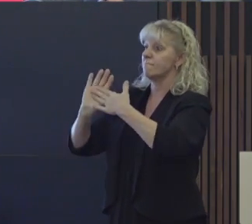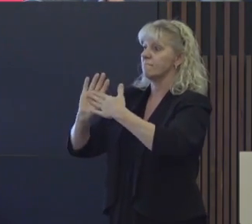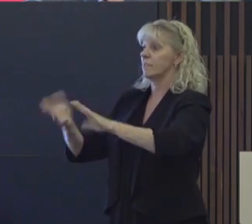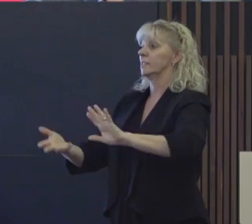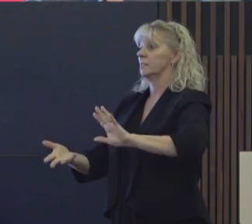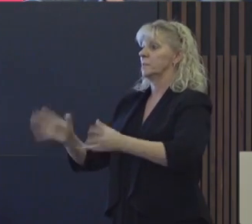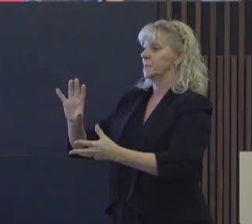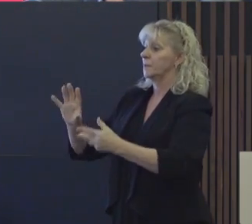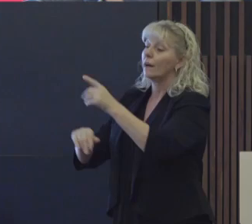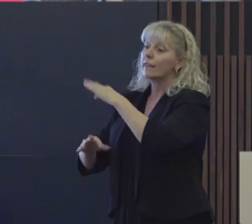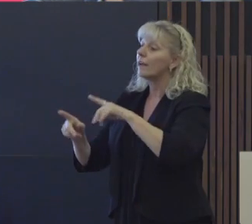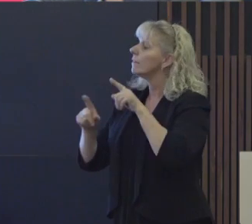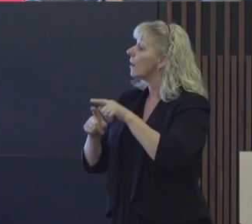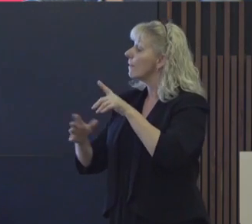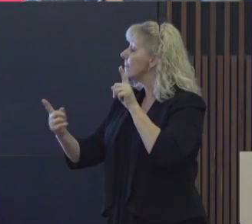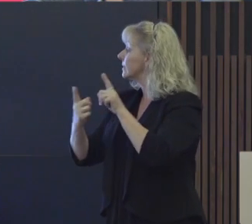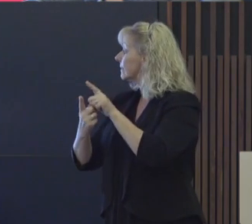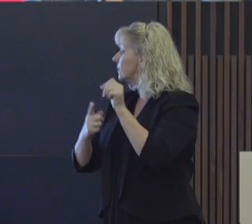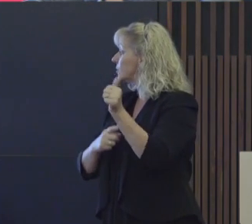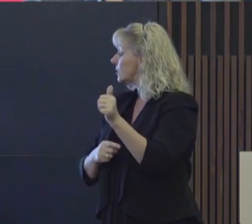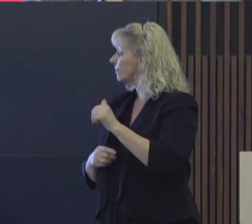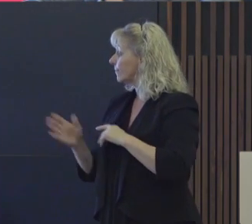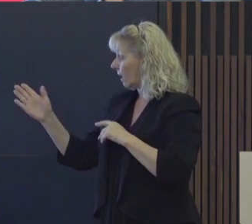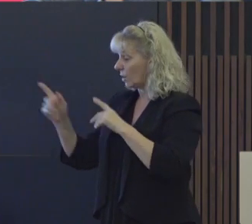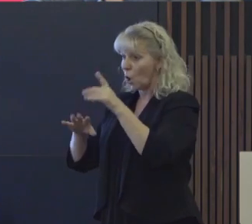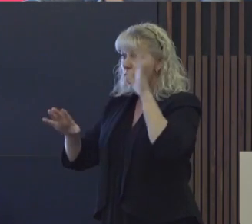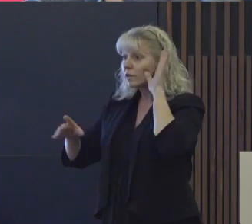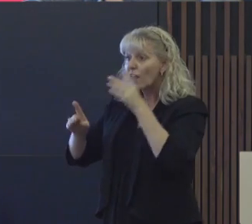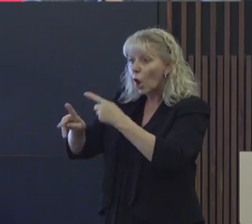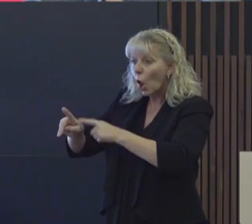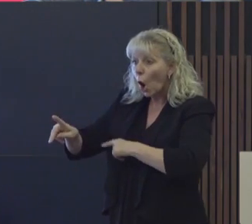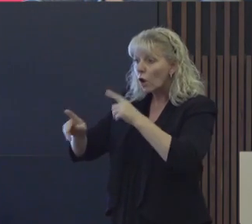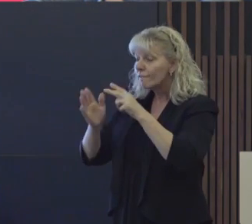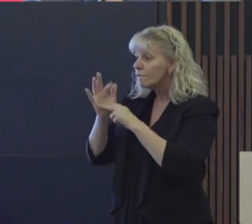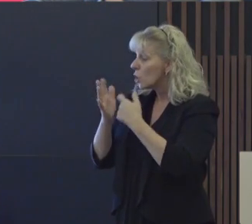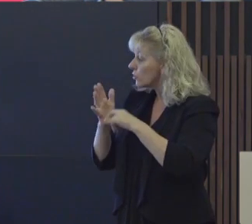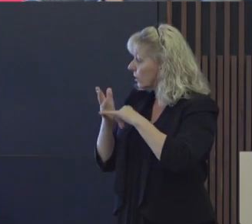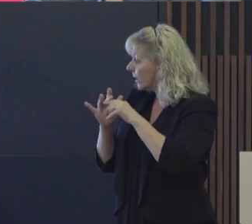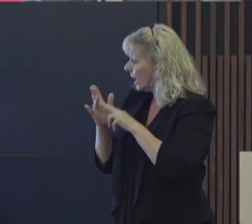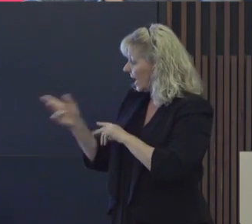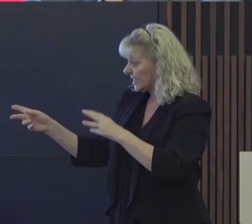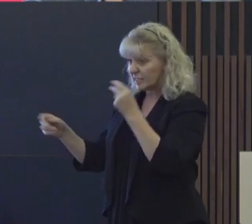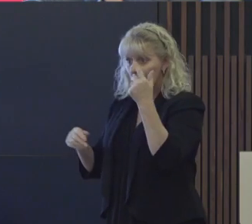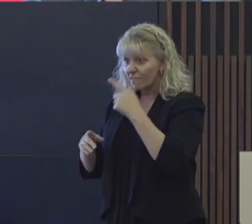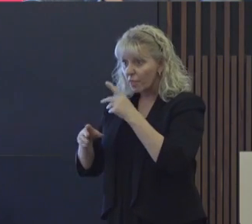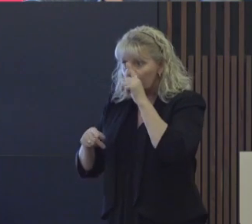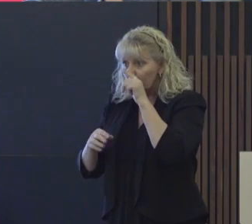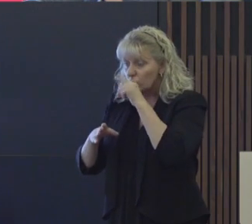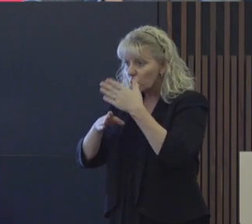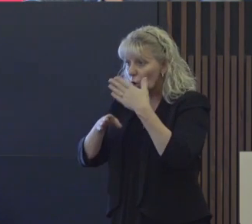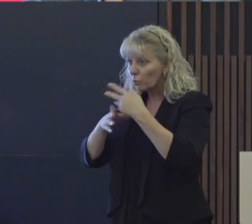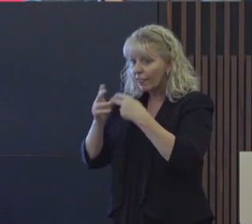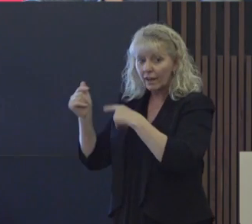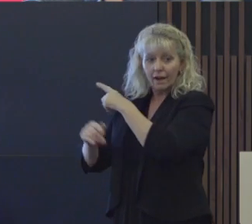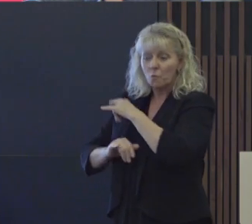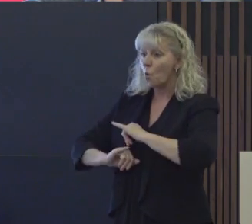long version of what Kairsty has to say, and believe you me, some of the people she's been working with are far worse than the